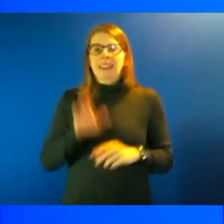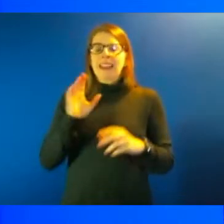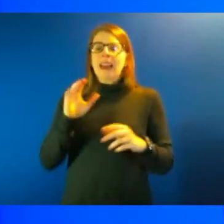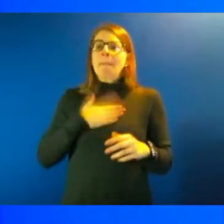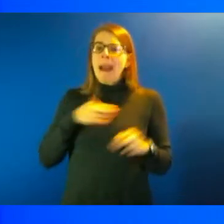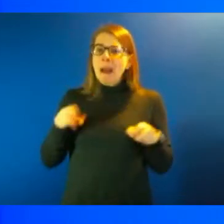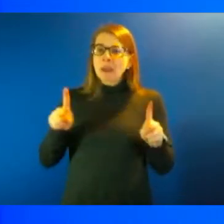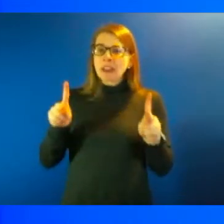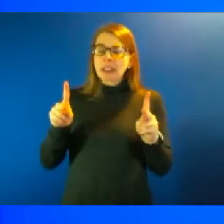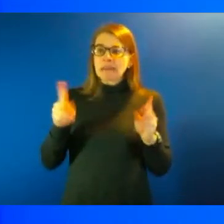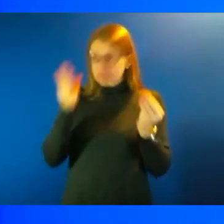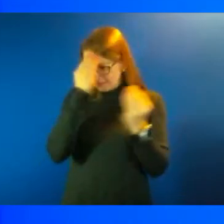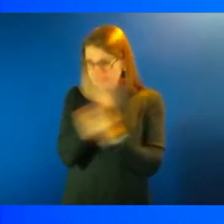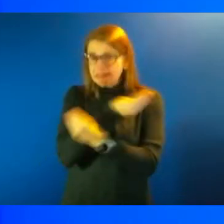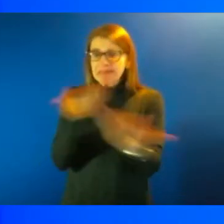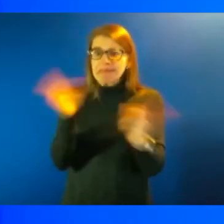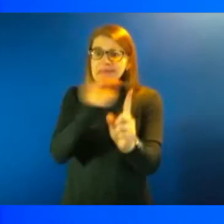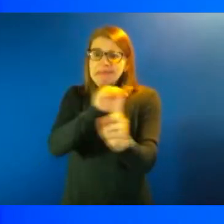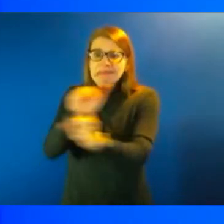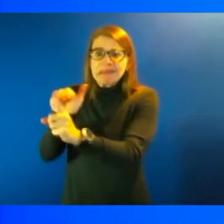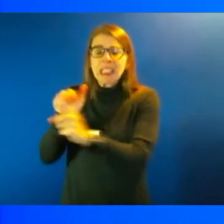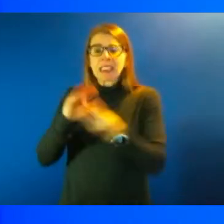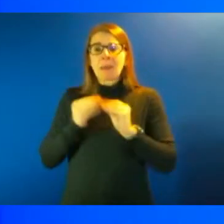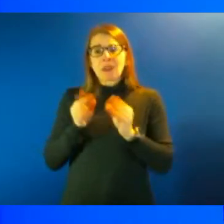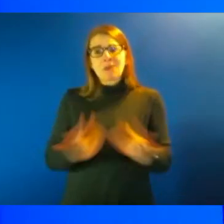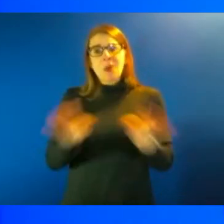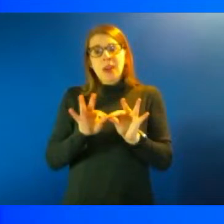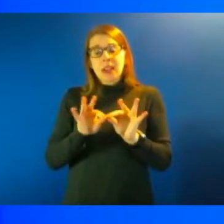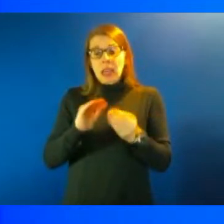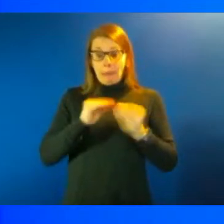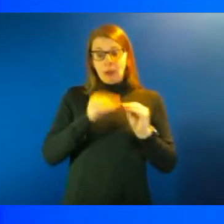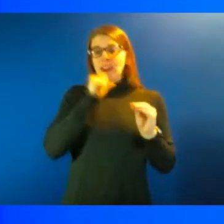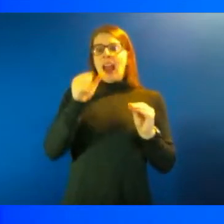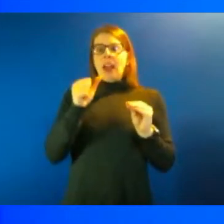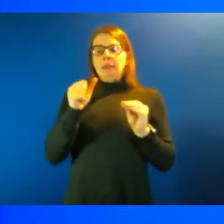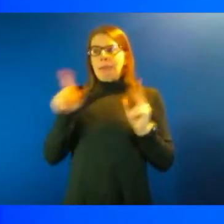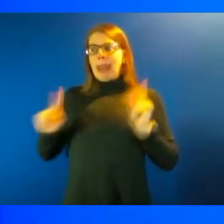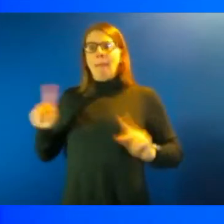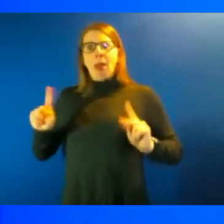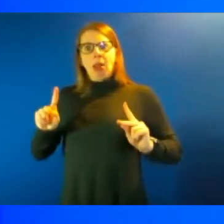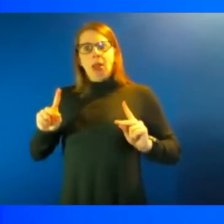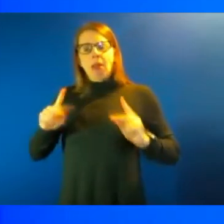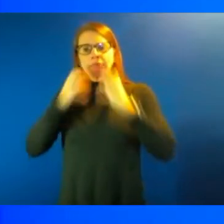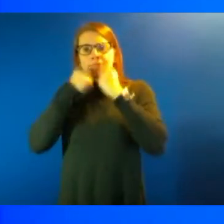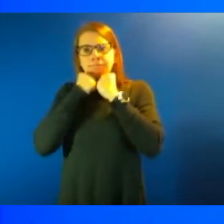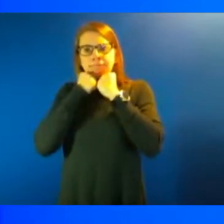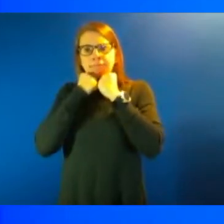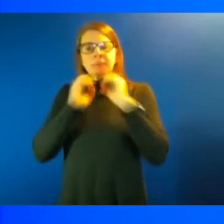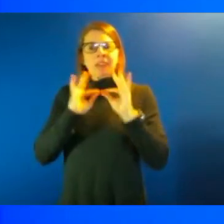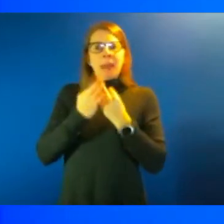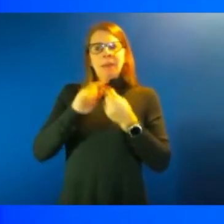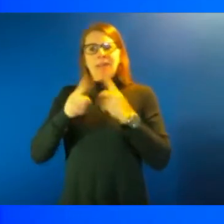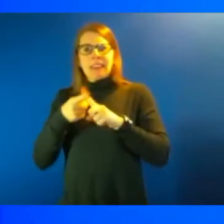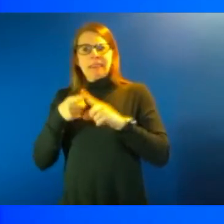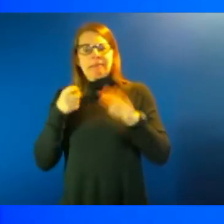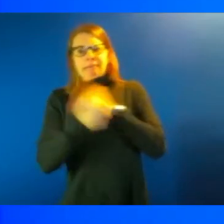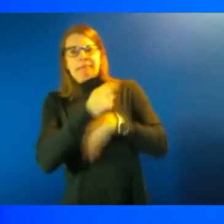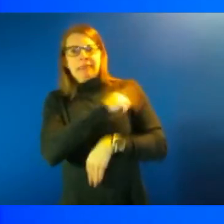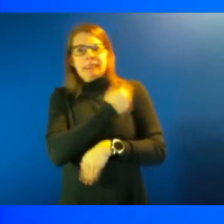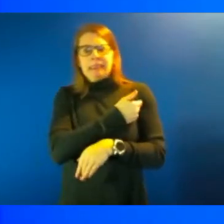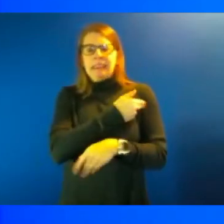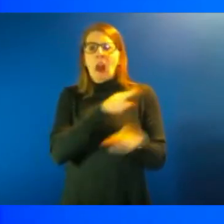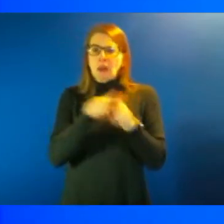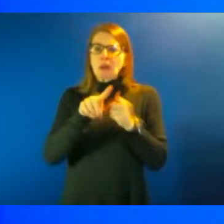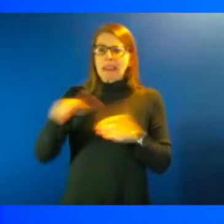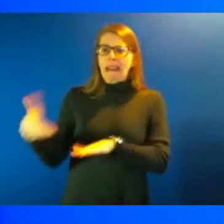numbers matter, and these are not just numbers; they're people. These are loved ones that are in the hospital. These are loved ones who are dying, and we really want to prevent that this